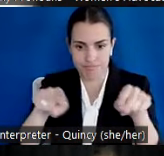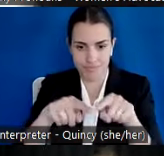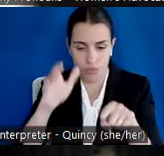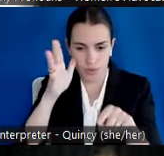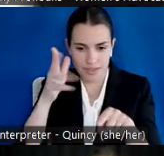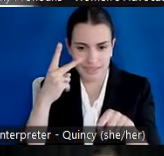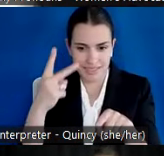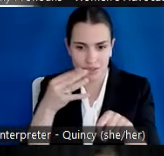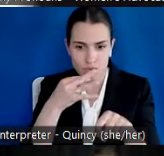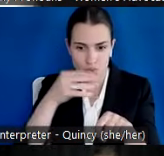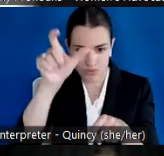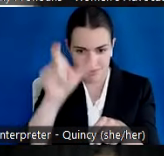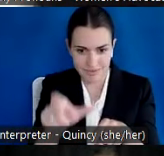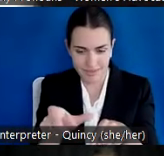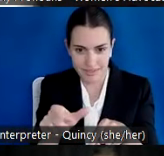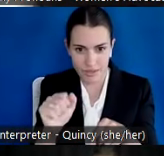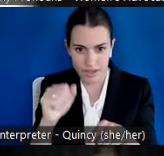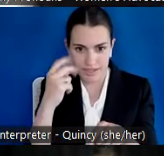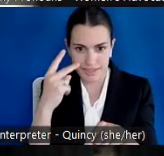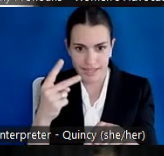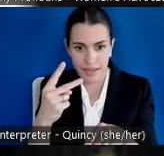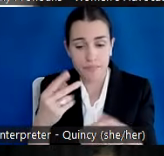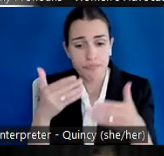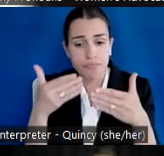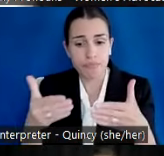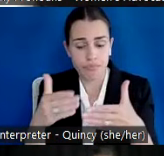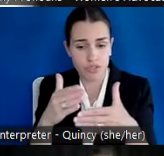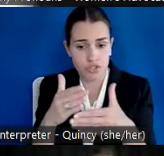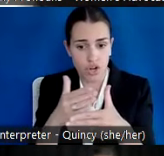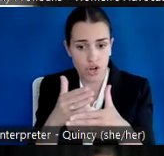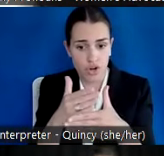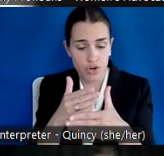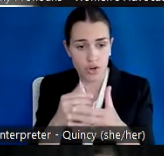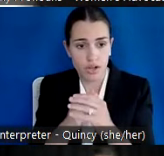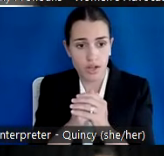So went ahead and launched that poll here. The first question is,